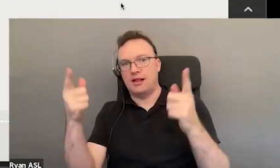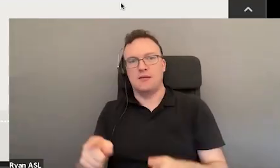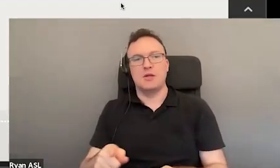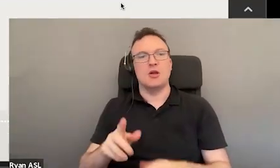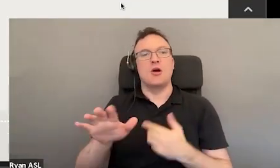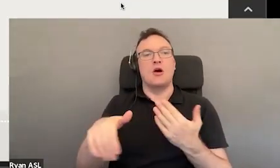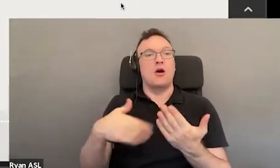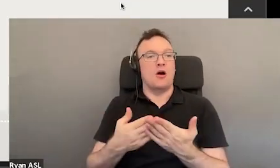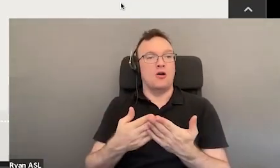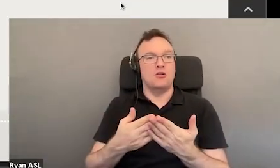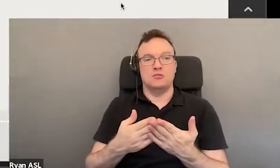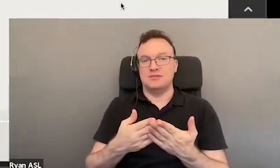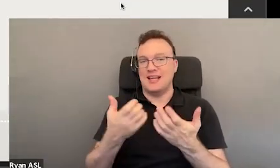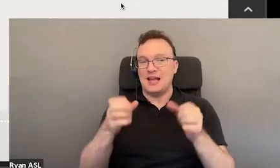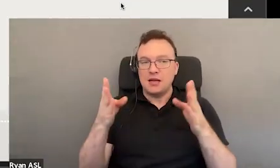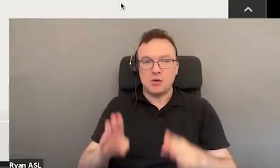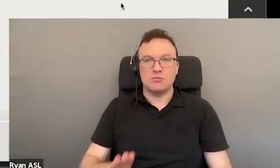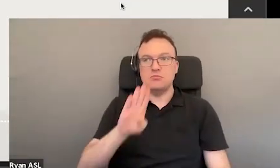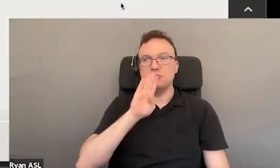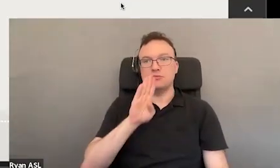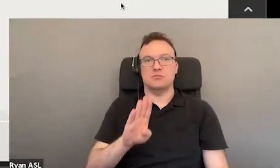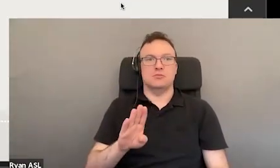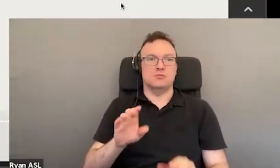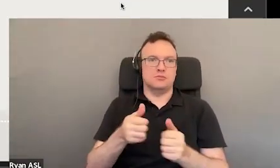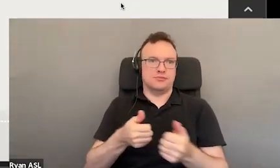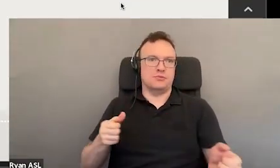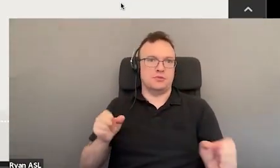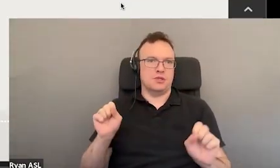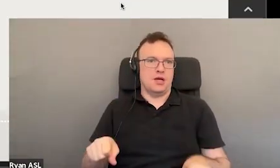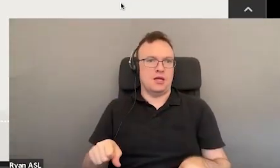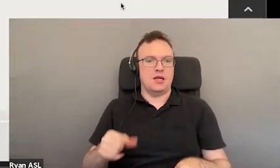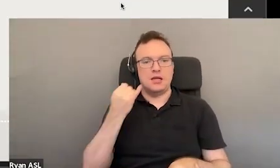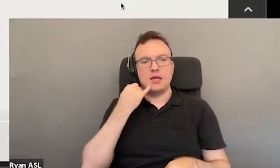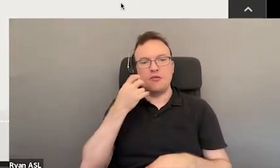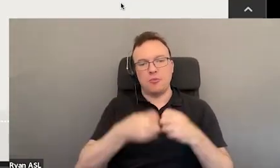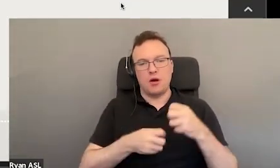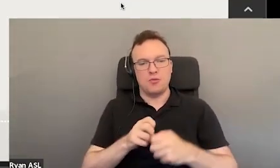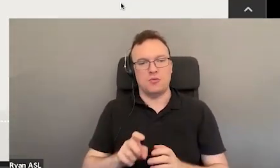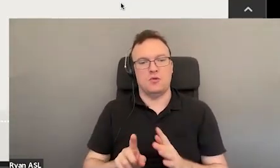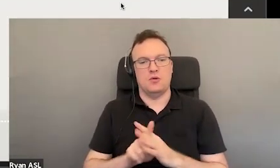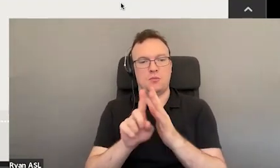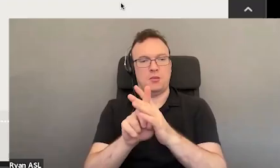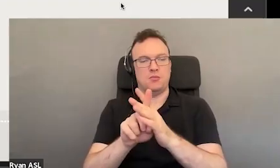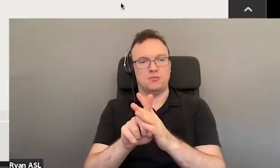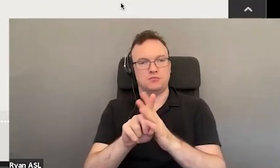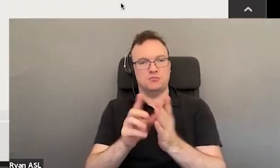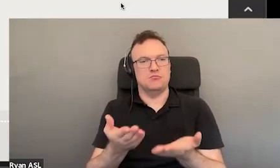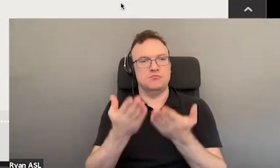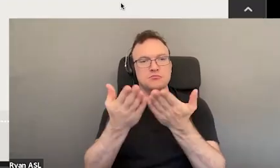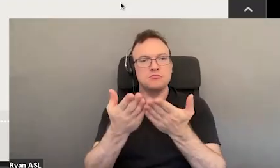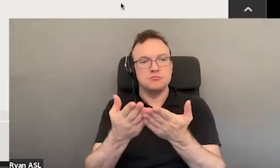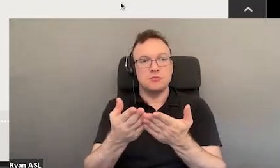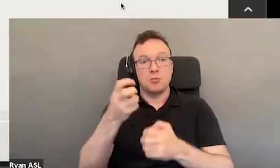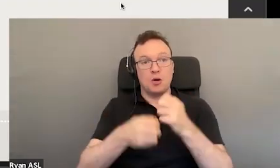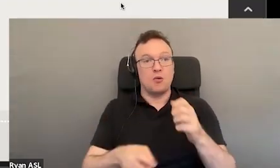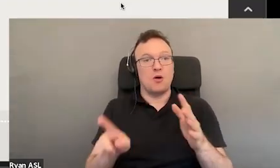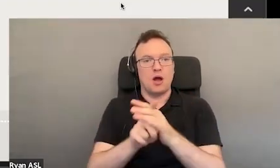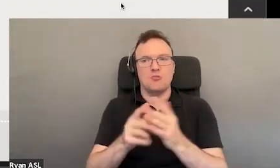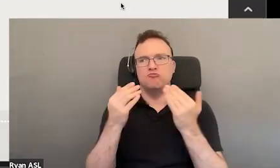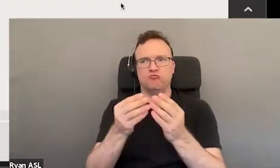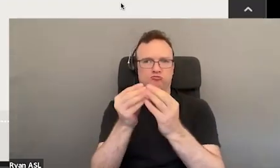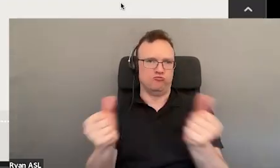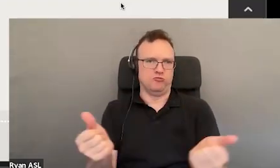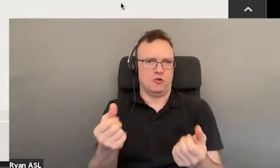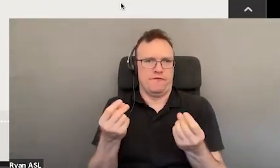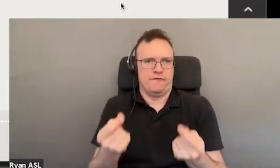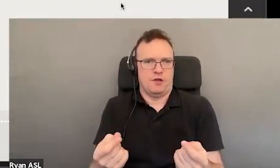employees can encounter setbacks at some times. If issues arise, we recommend address them as early as possible.